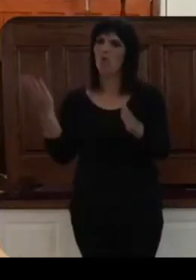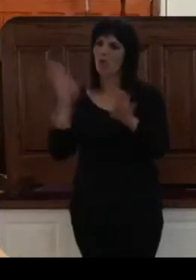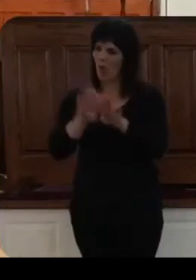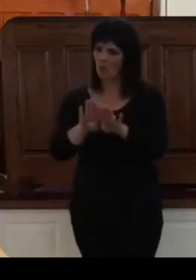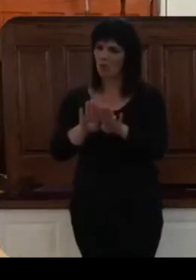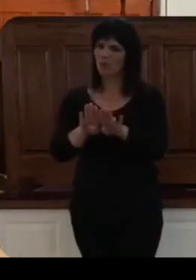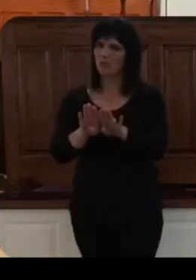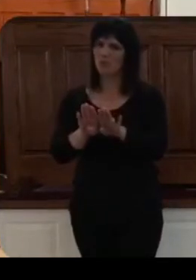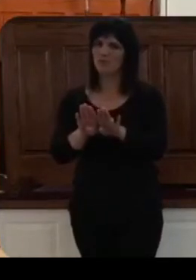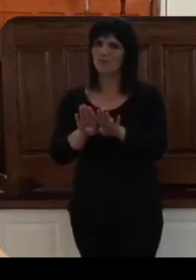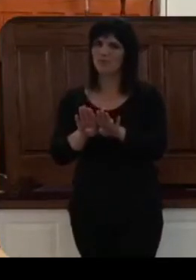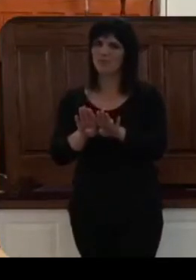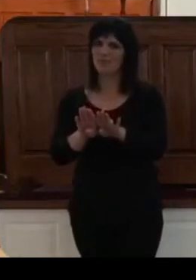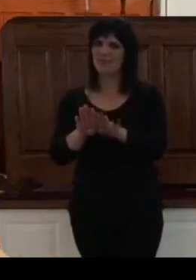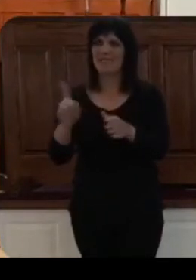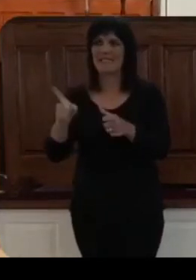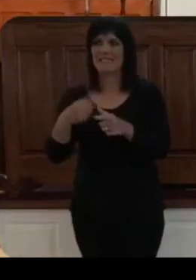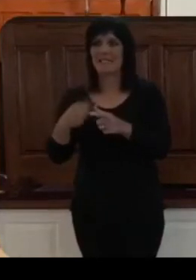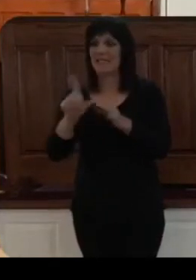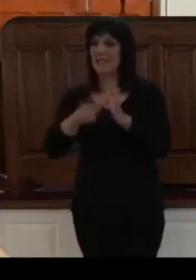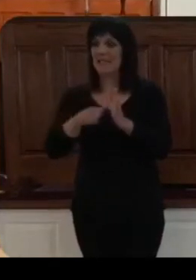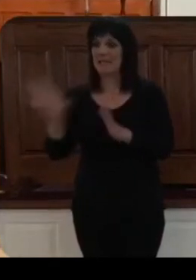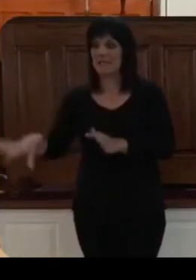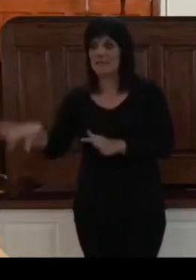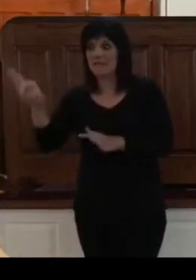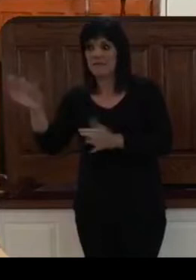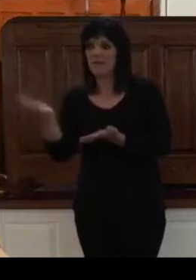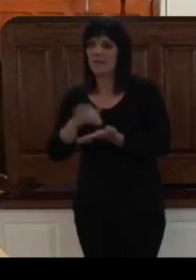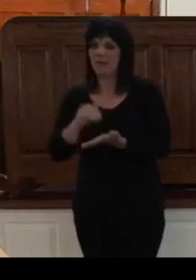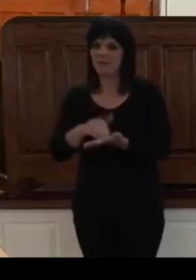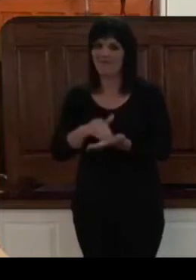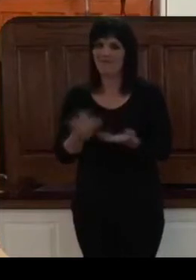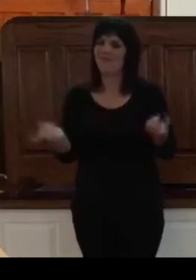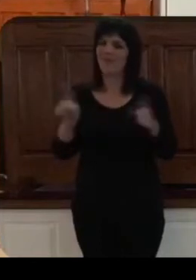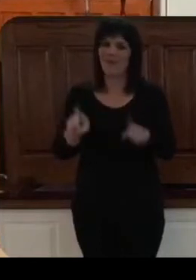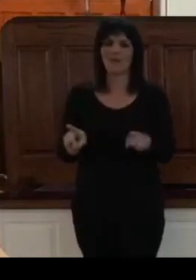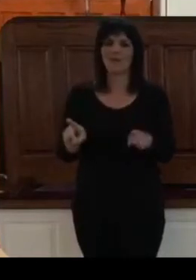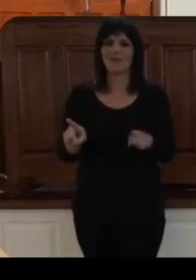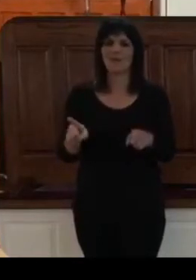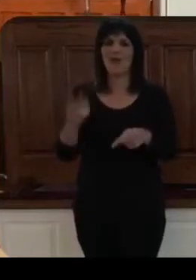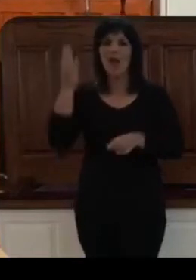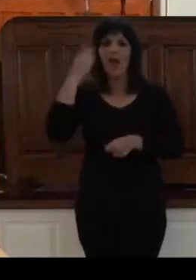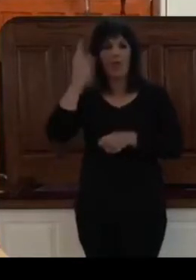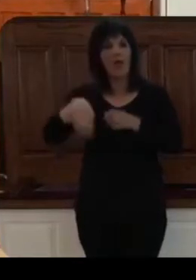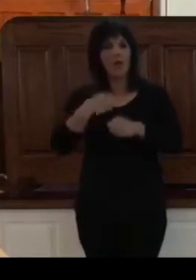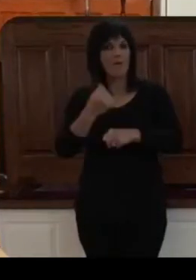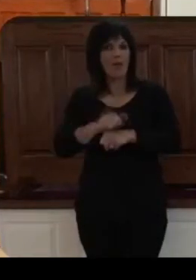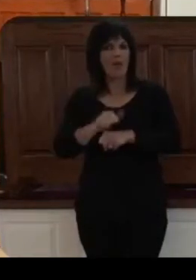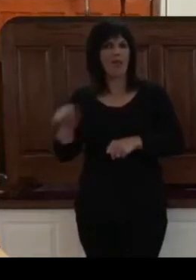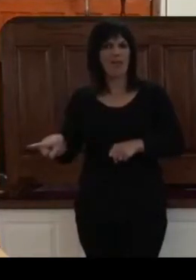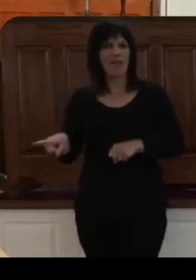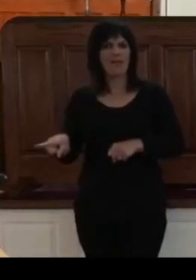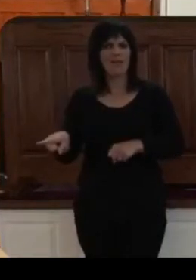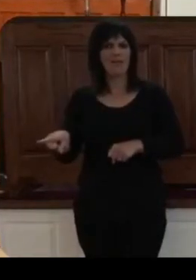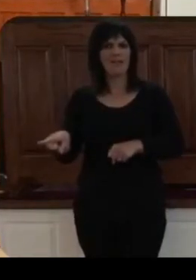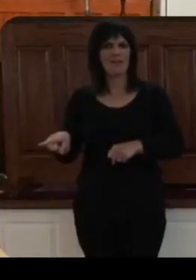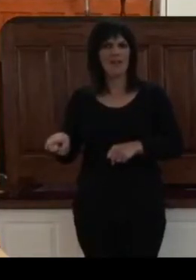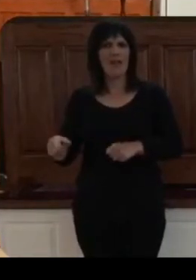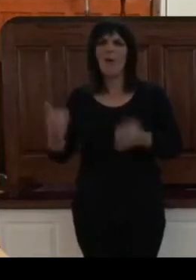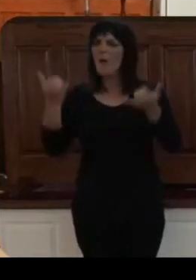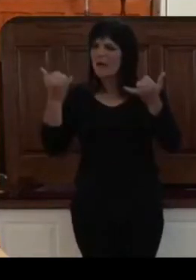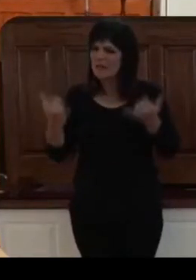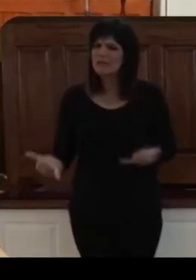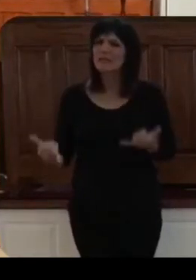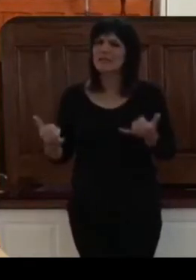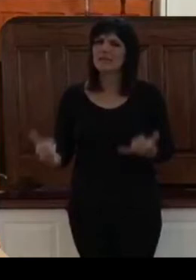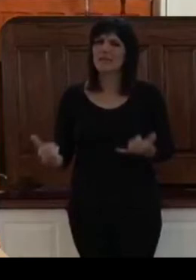little while, but then I'll pick it back up again. And it just happens. So I thought about that, and I thought, you know what? That's what I want today to be. I want today